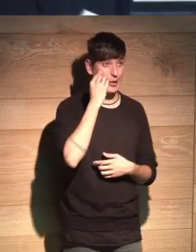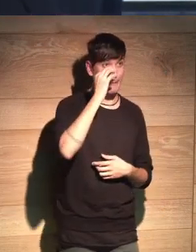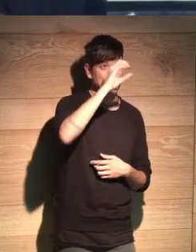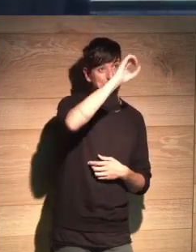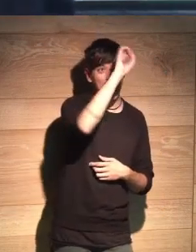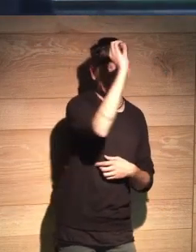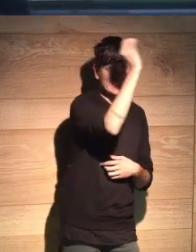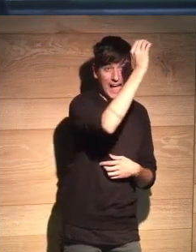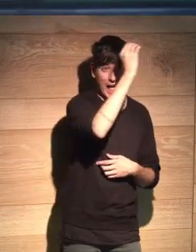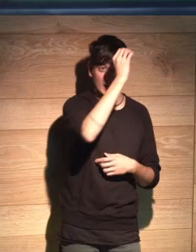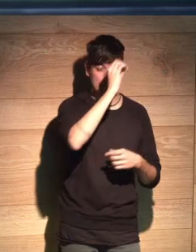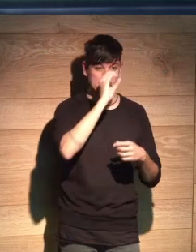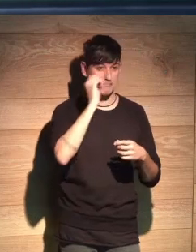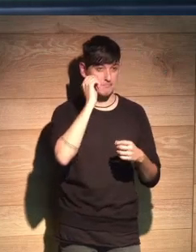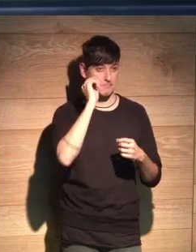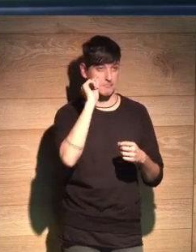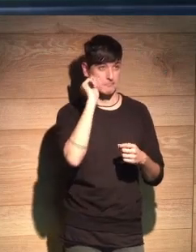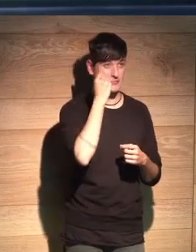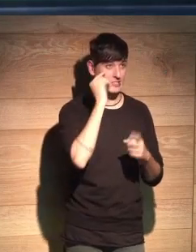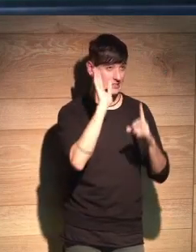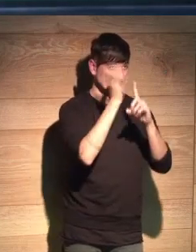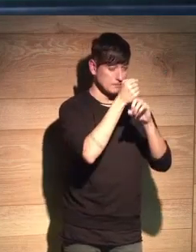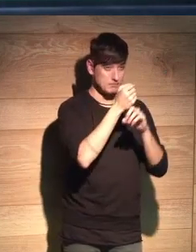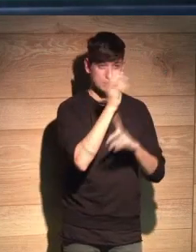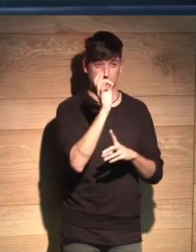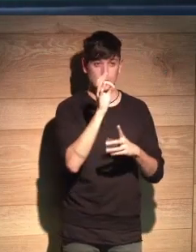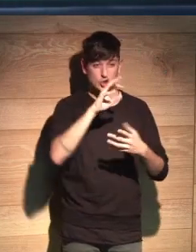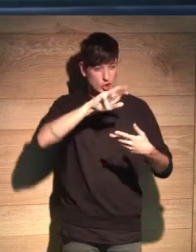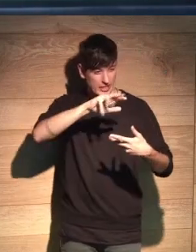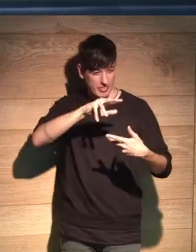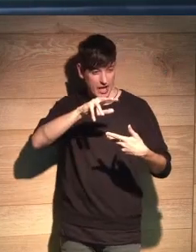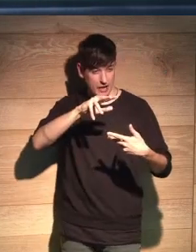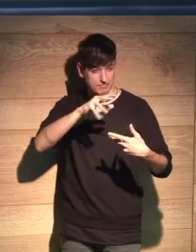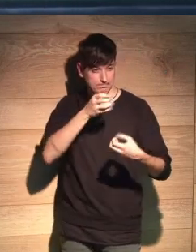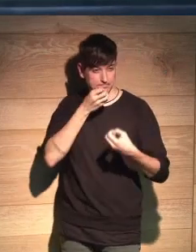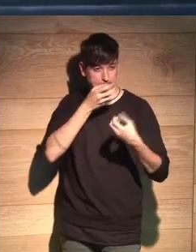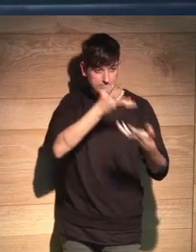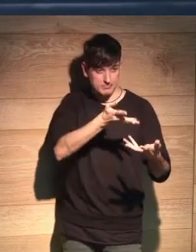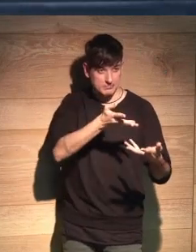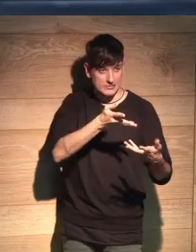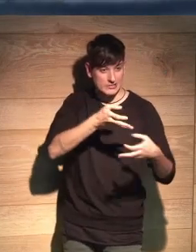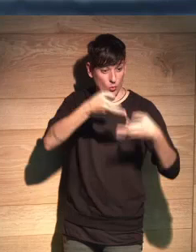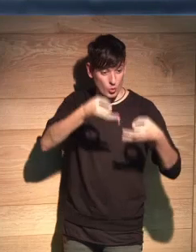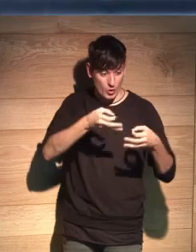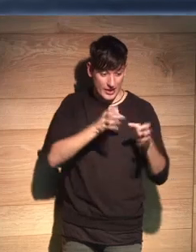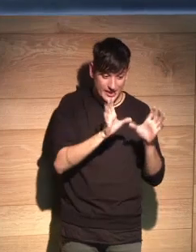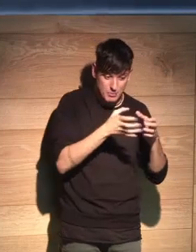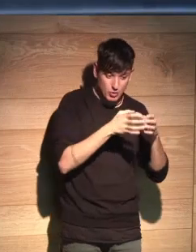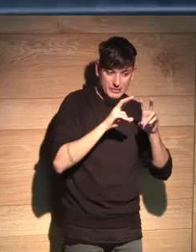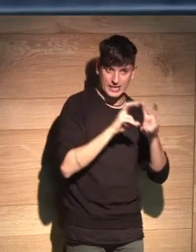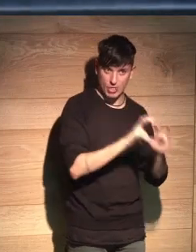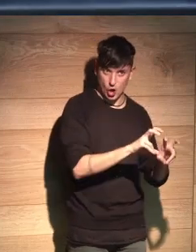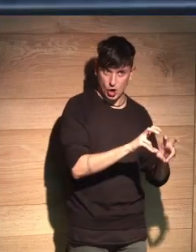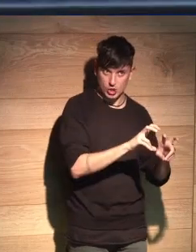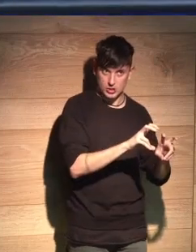an exoplanet has been discovered, when we illustrate the news, let's see, because certainly, probably, the